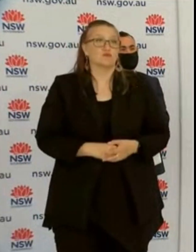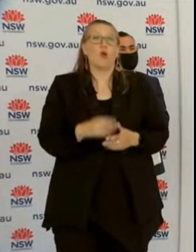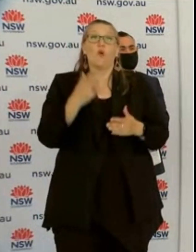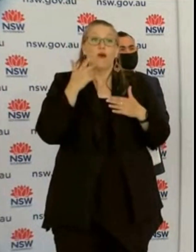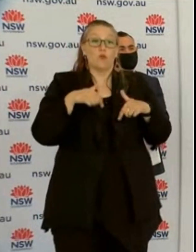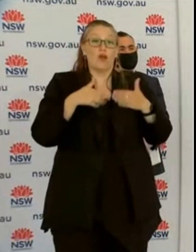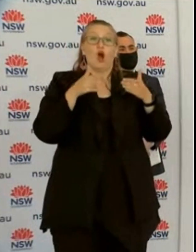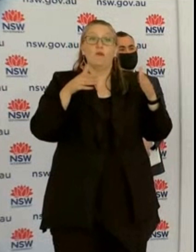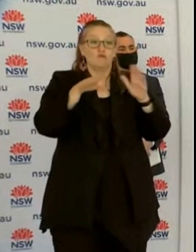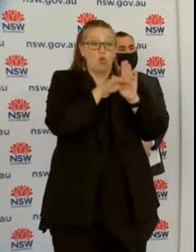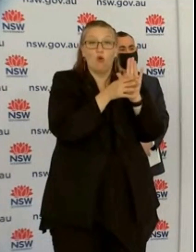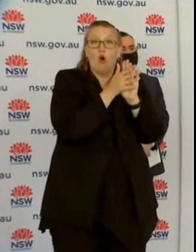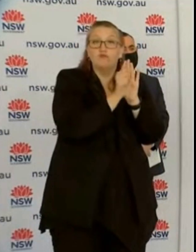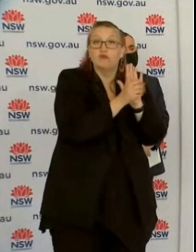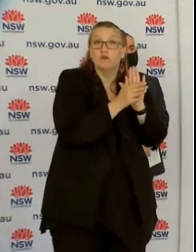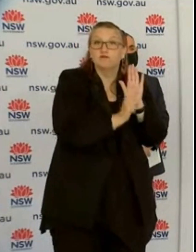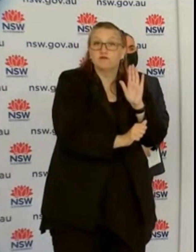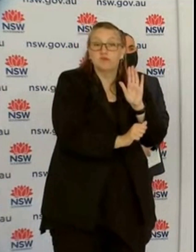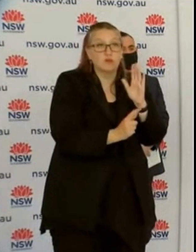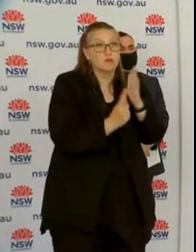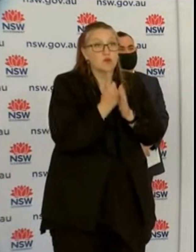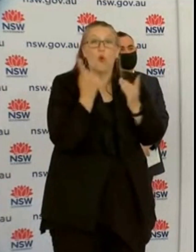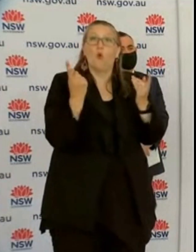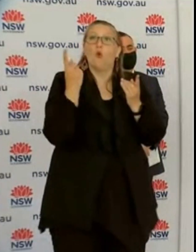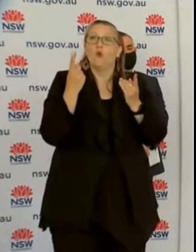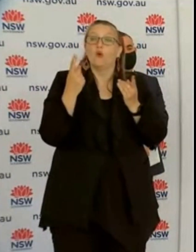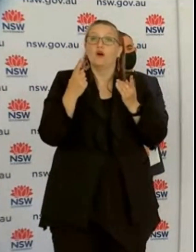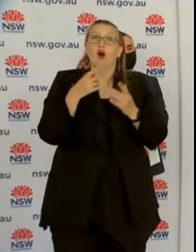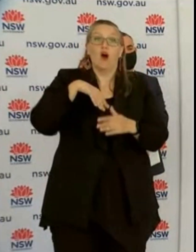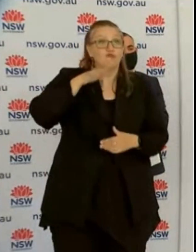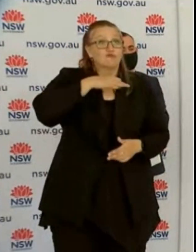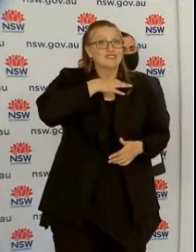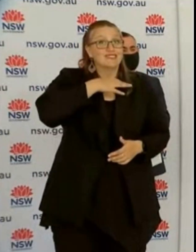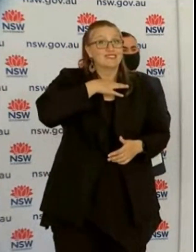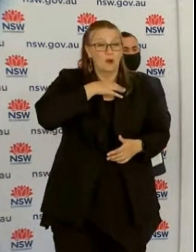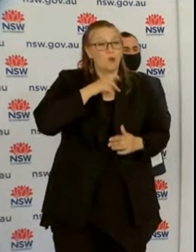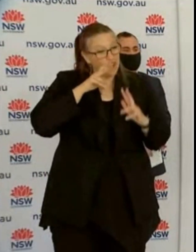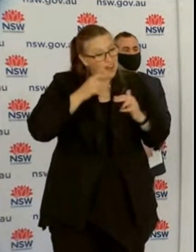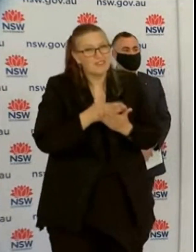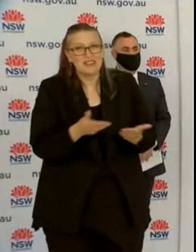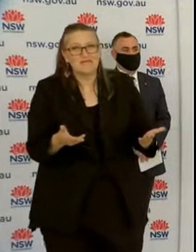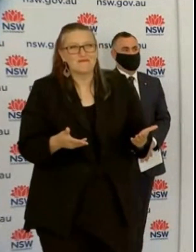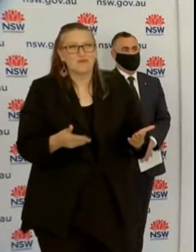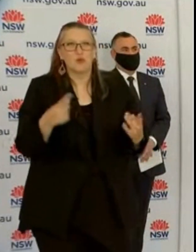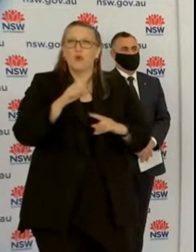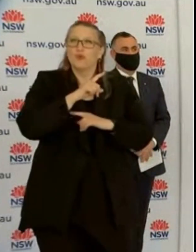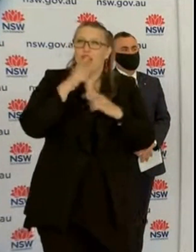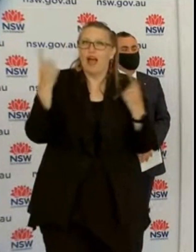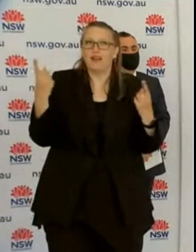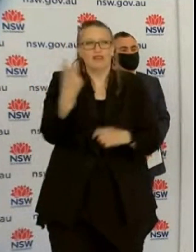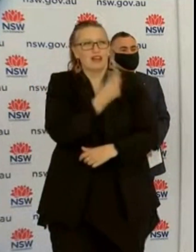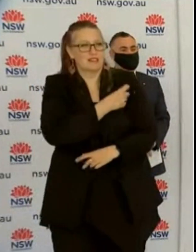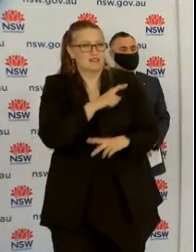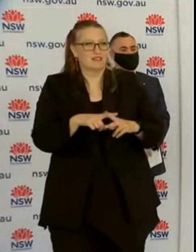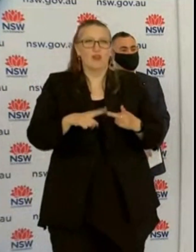taken care of. And for many of those communities, the vulnerable, obviously there's challenges in all parts of Sydney, all parts of the